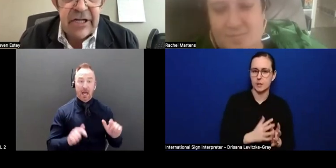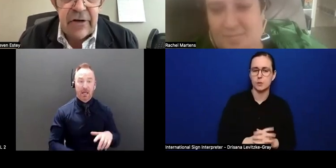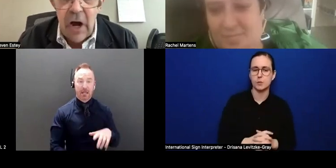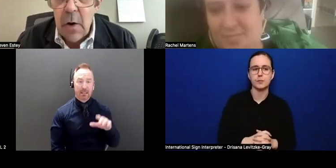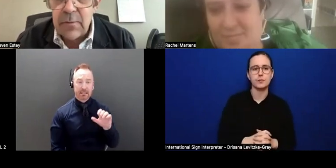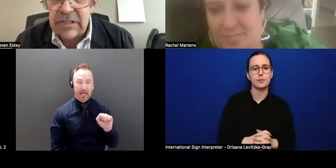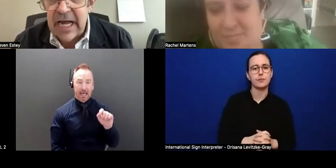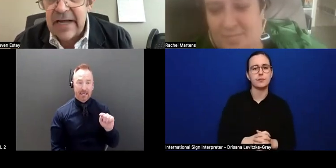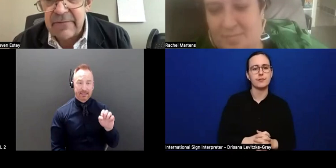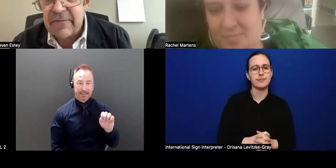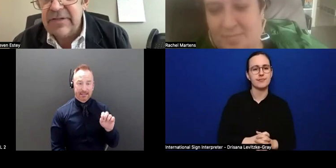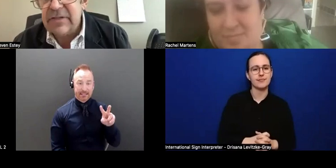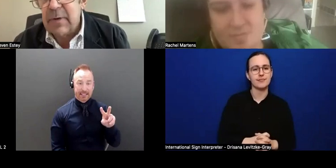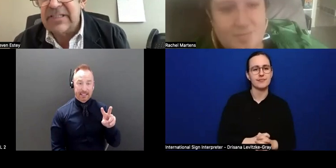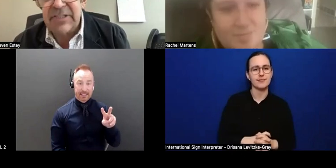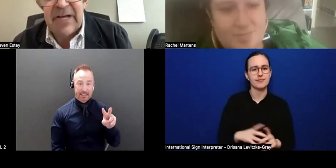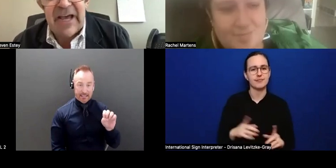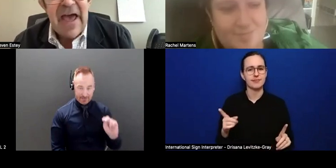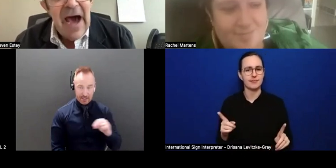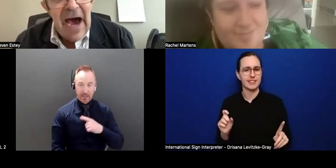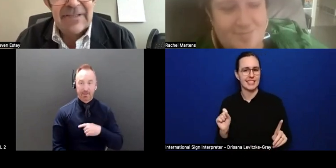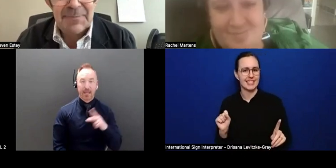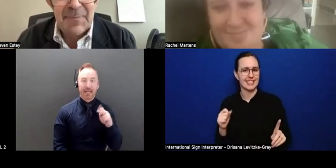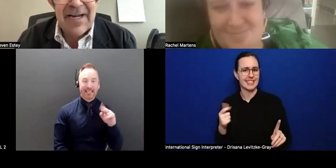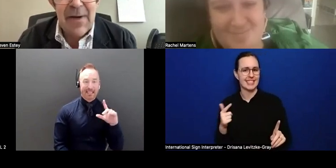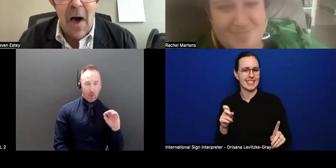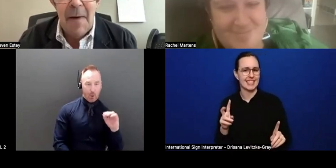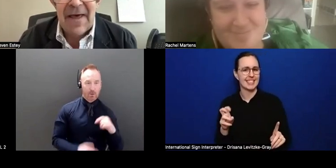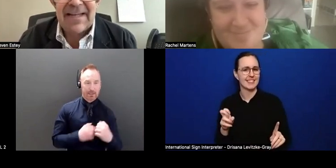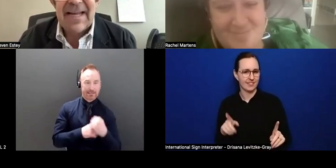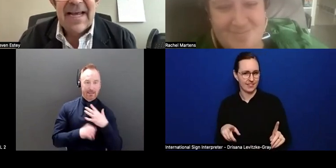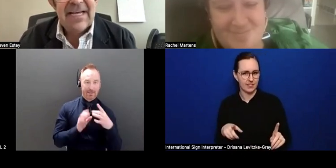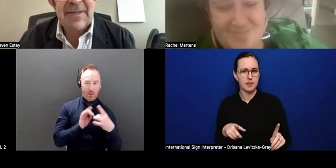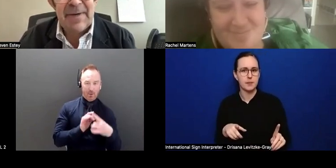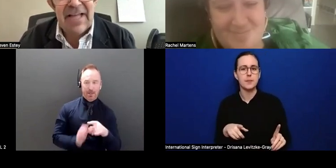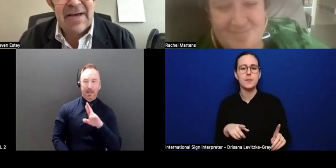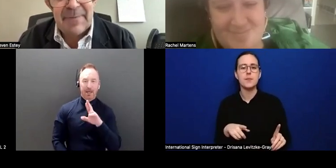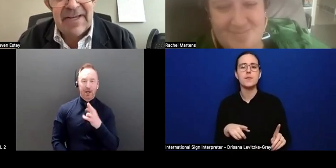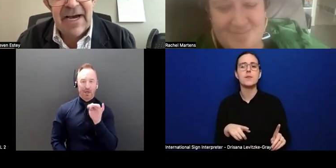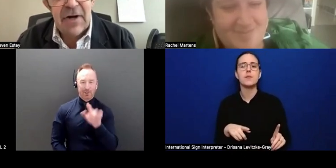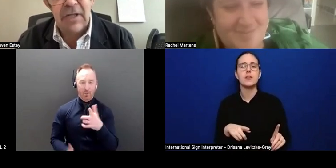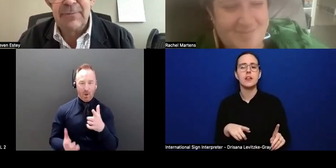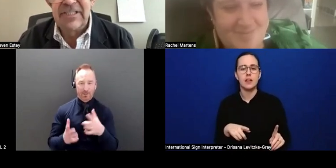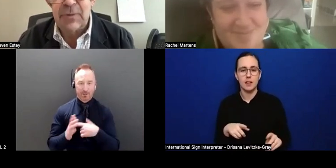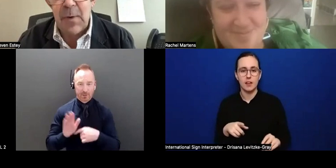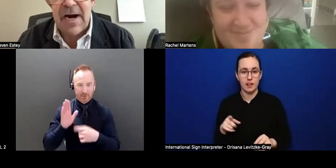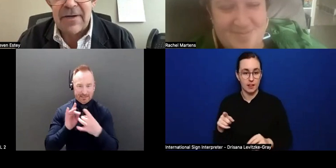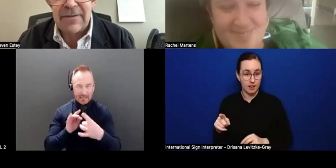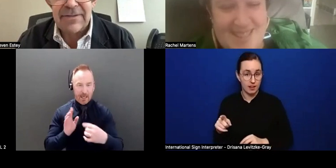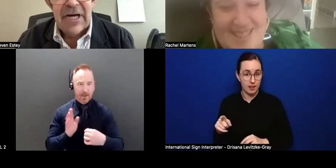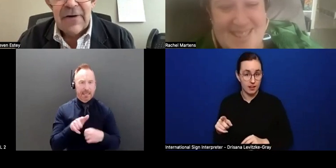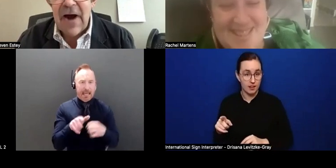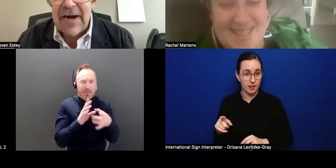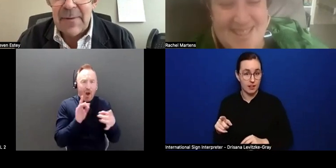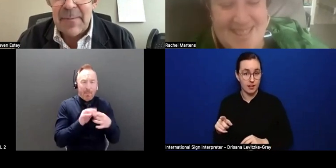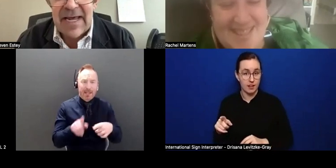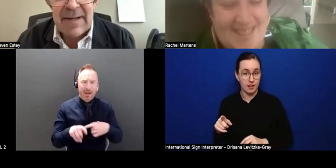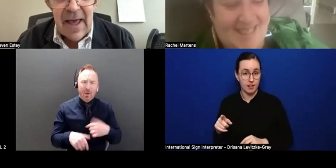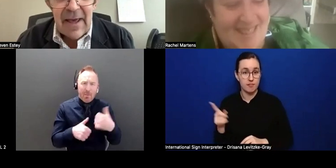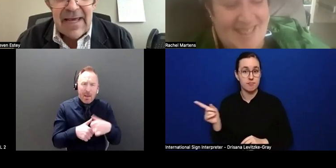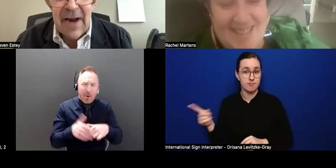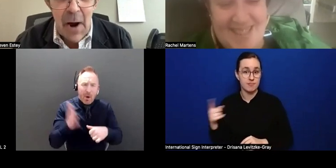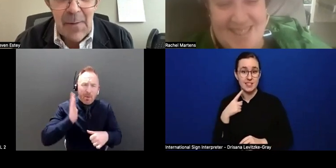sent a note saying that Rachel wants to speak. I just want to comment. It's a bit like being on Hollywood Squares, trying to